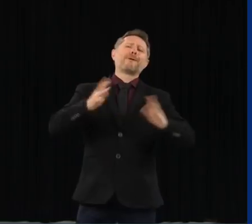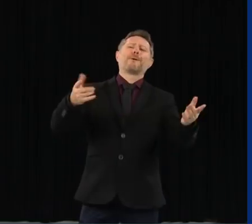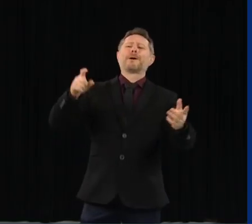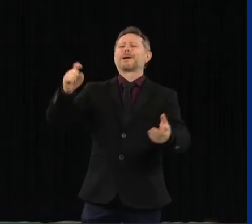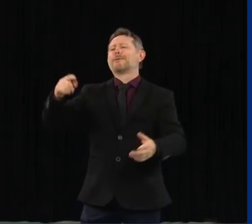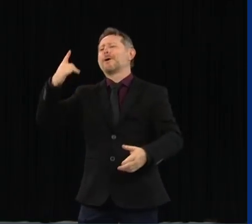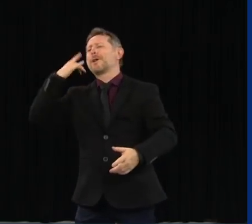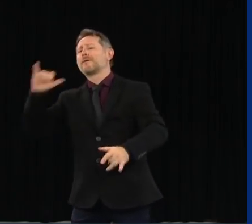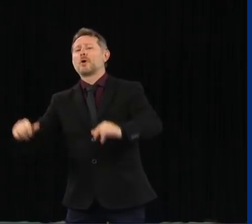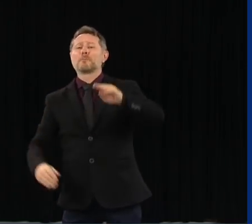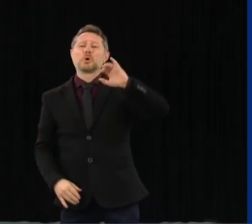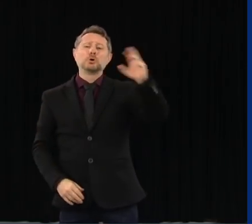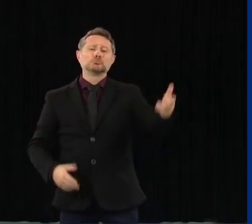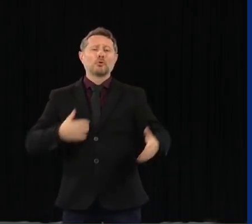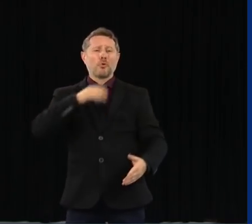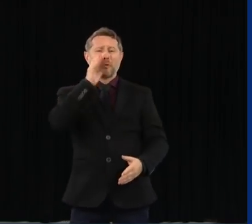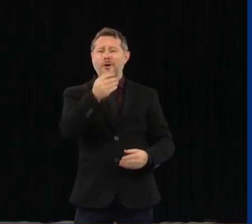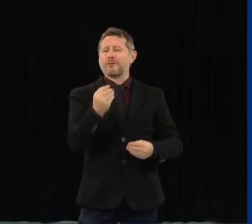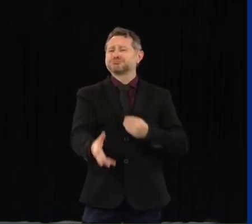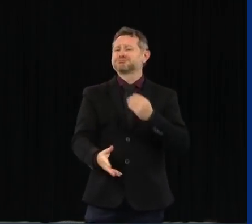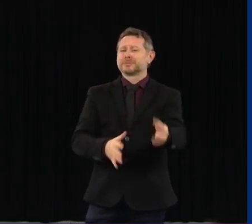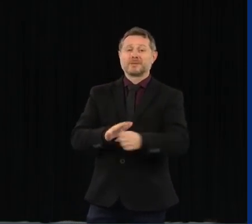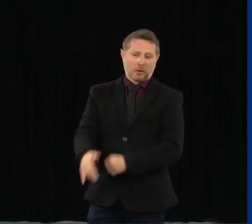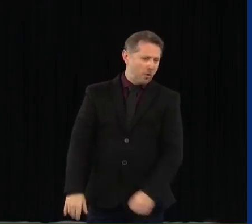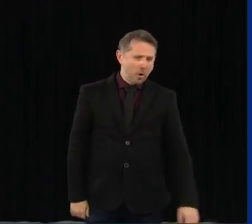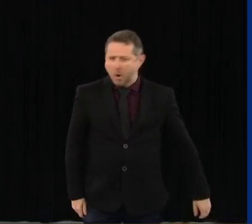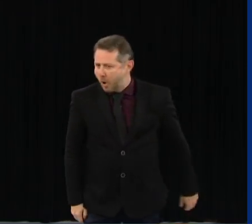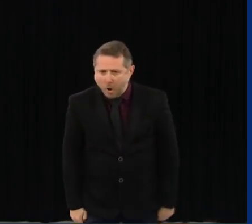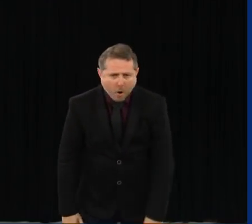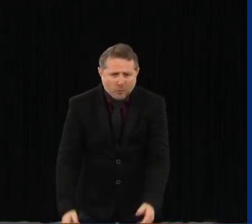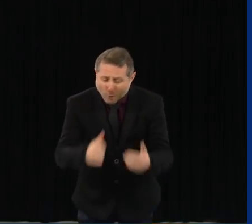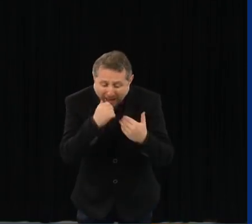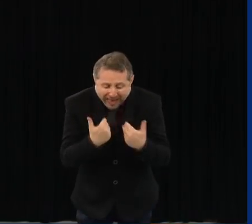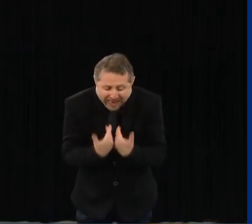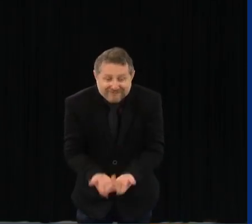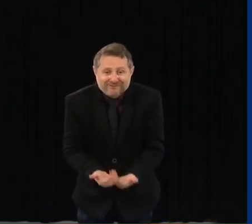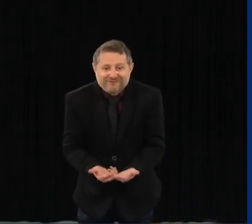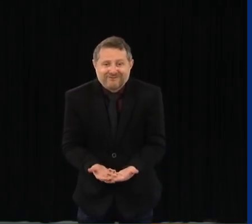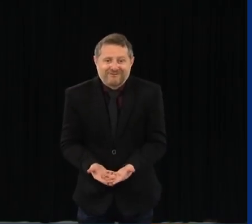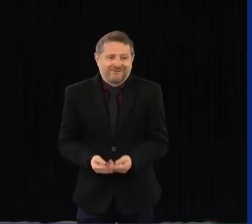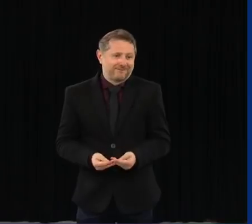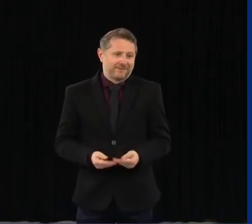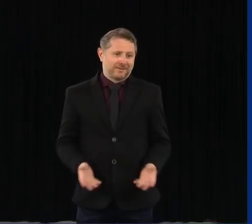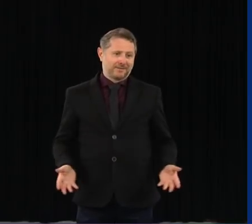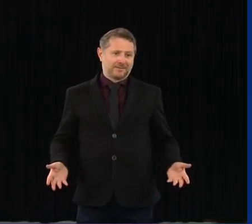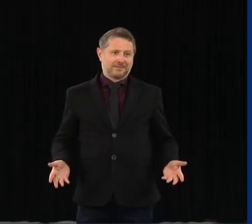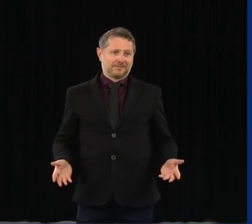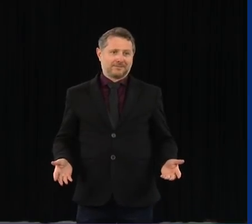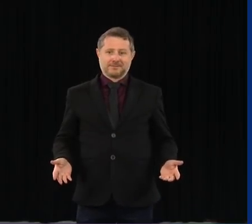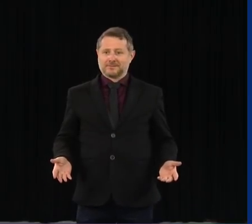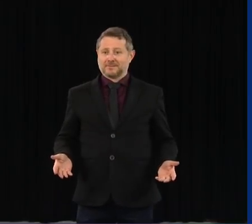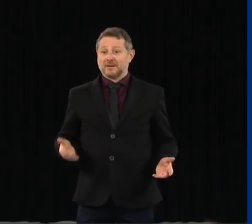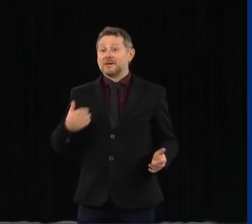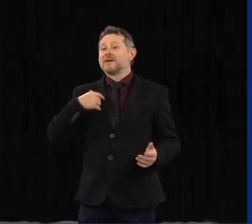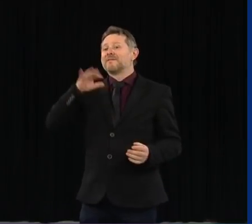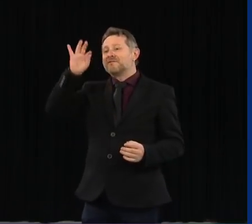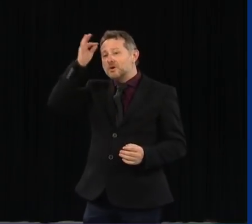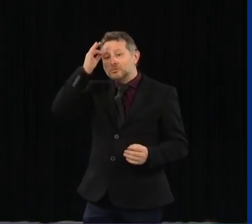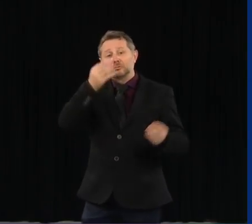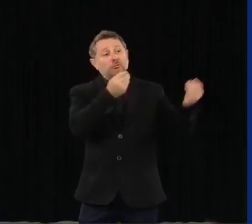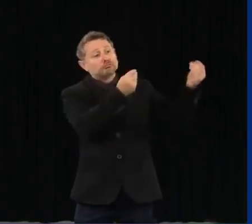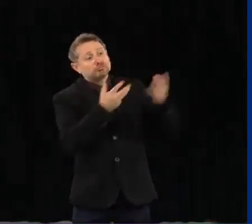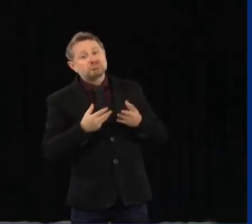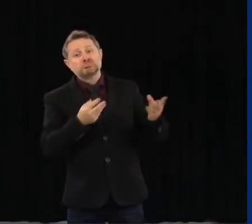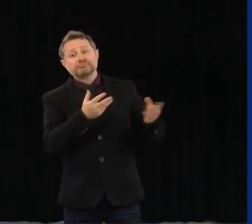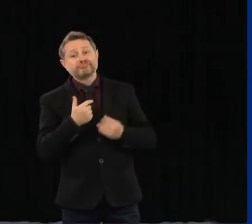Don't worry, New York. Don't worry, Florida. They can't. They can't. They have essentially said, I don't have enough in